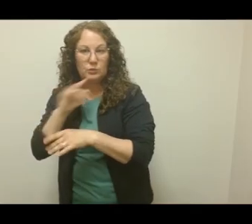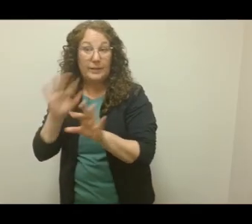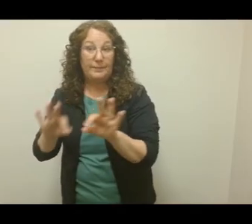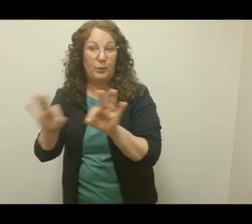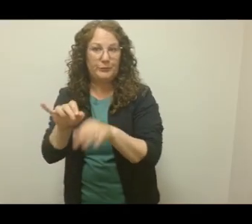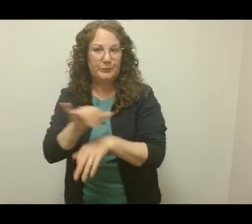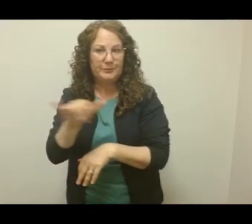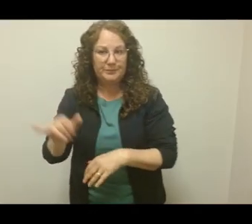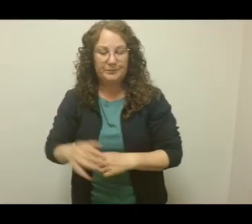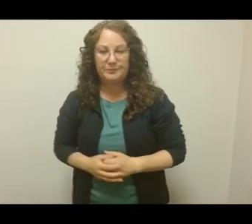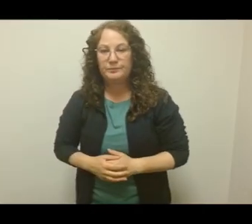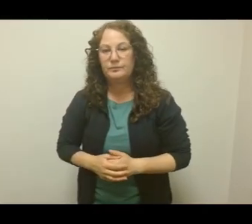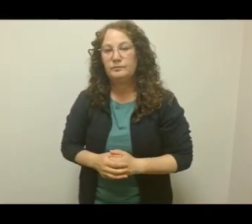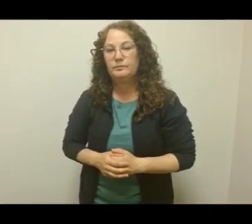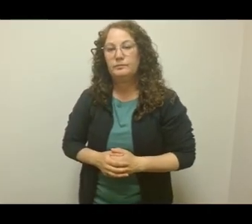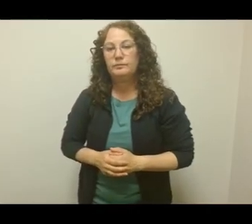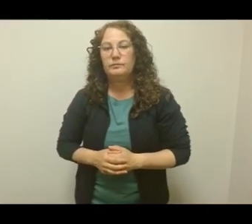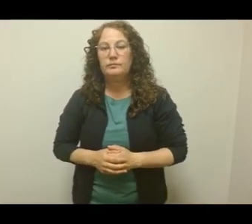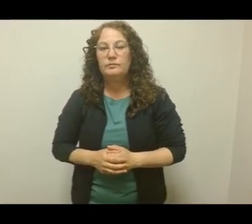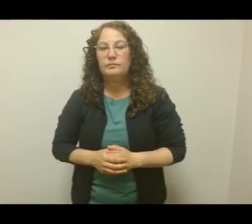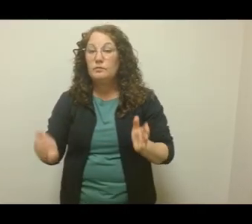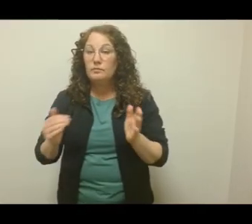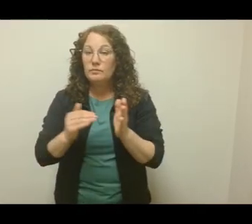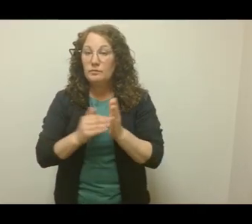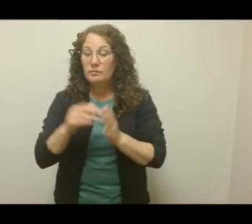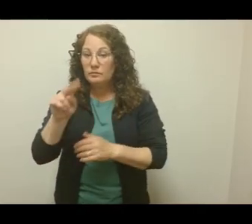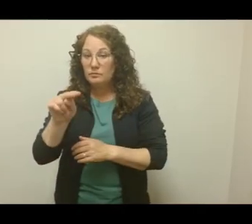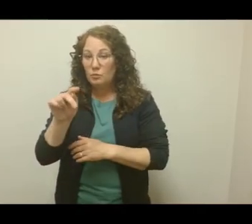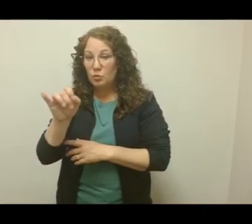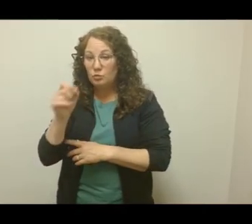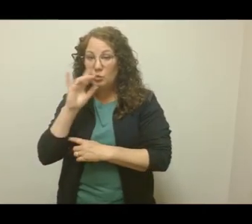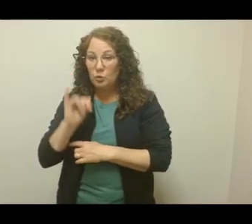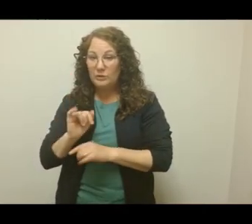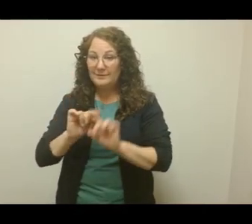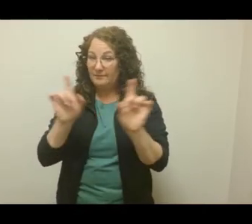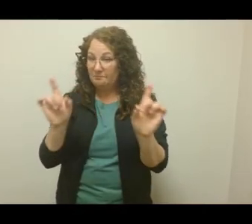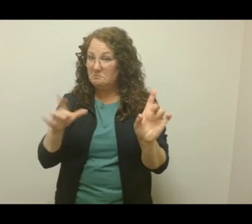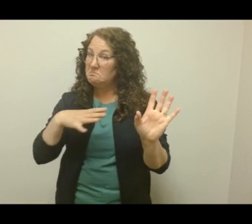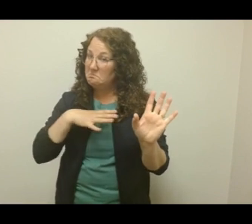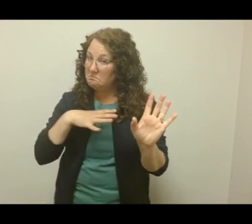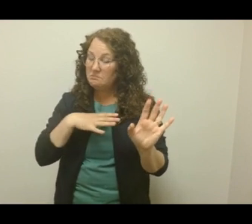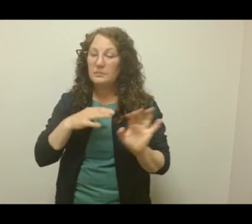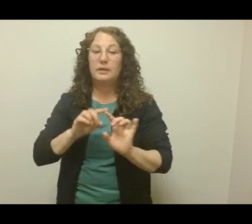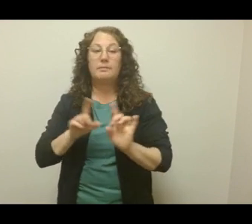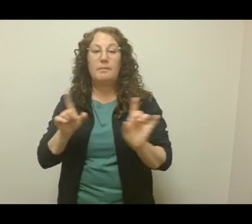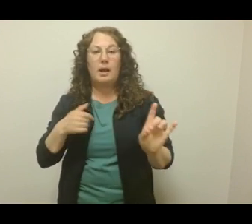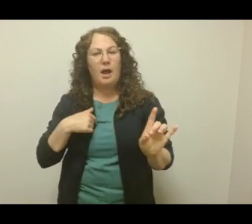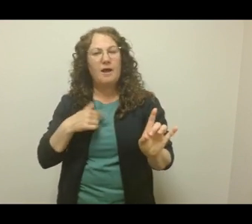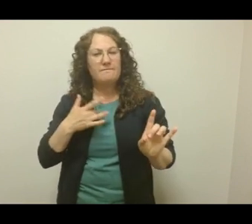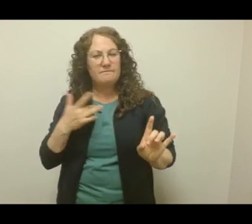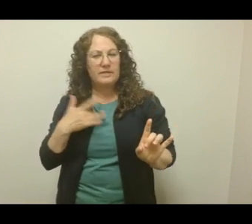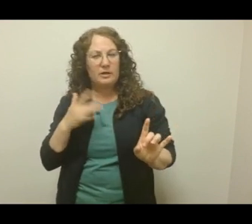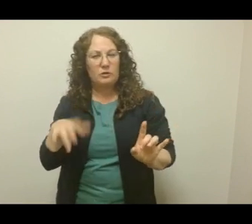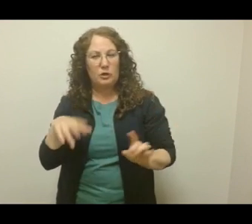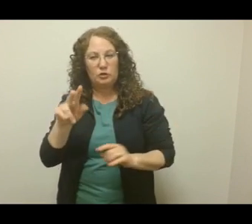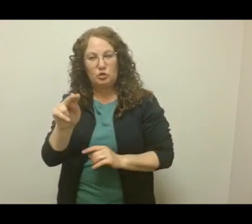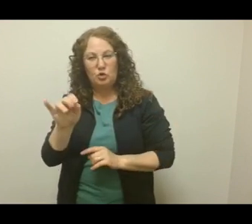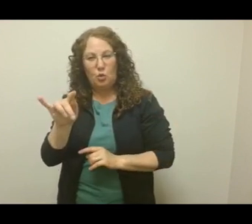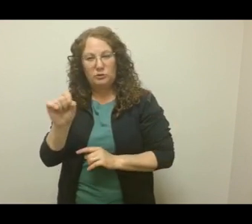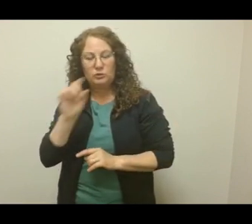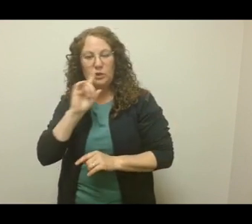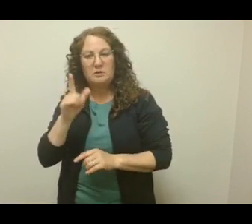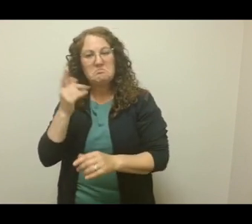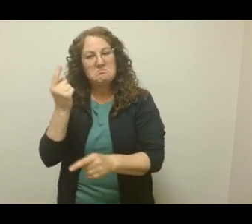well. So again, your notes might look very different, and that's okay. But I believe that these notes accurately